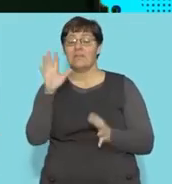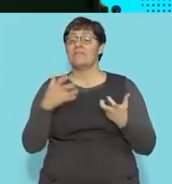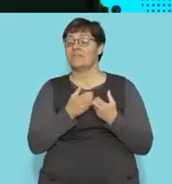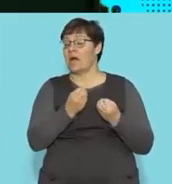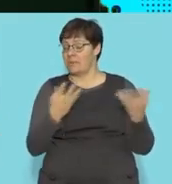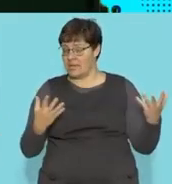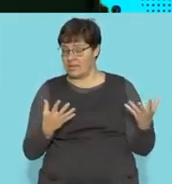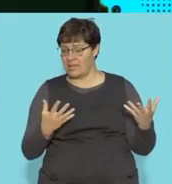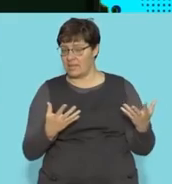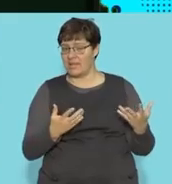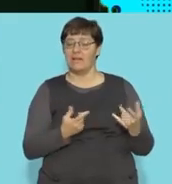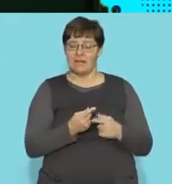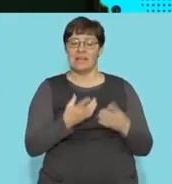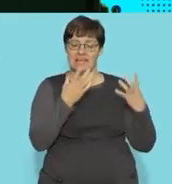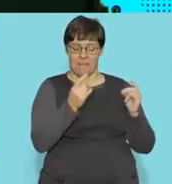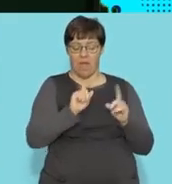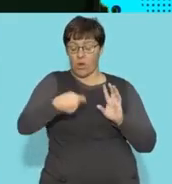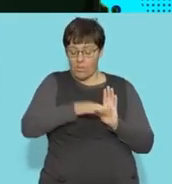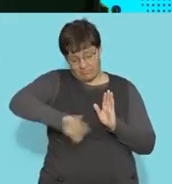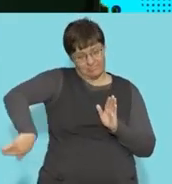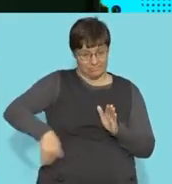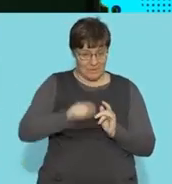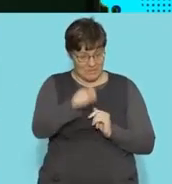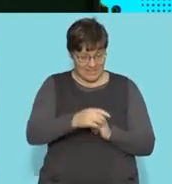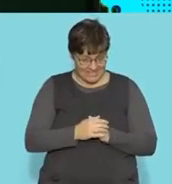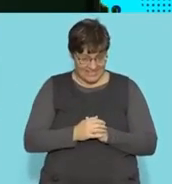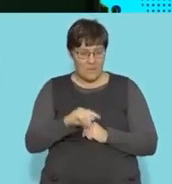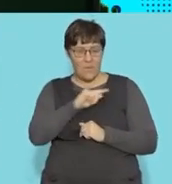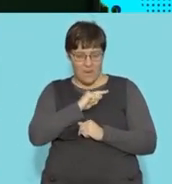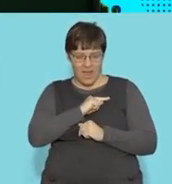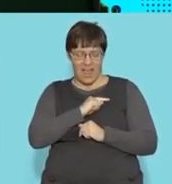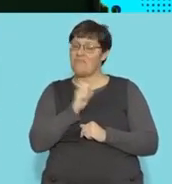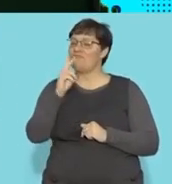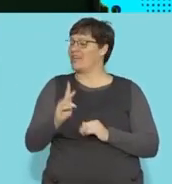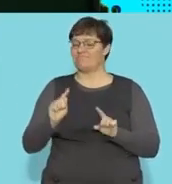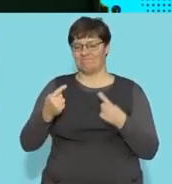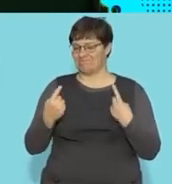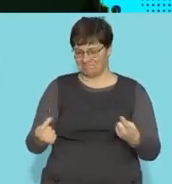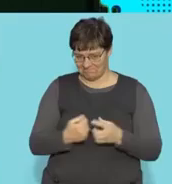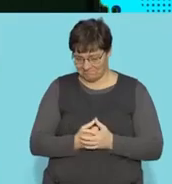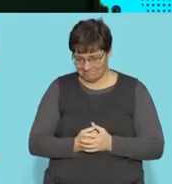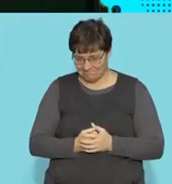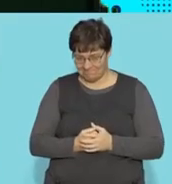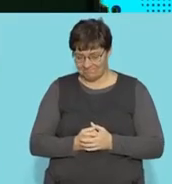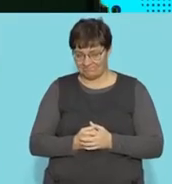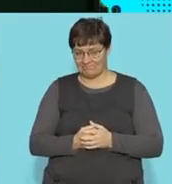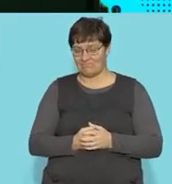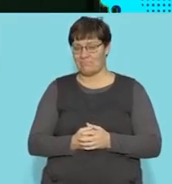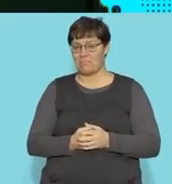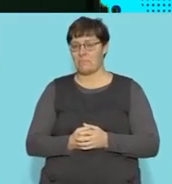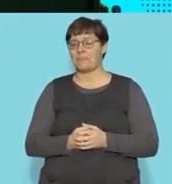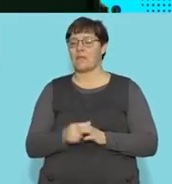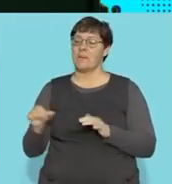could only fit the actual number of cans left into the box, because I can't fit fractions or decimals of cans into the